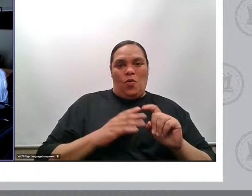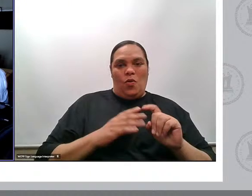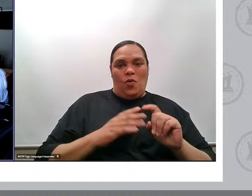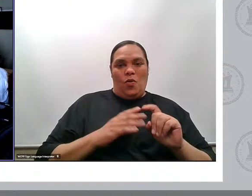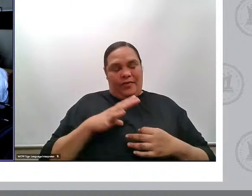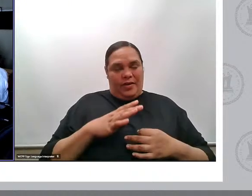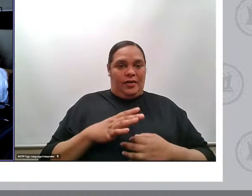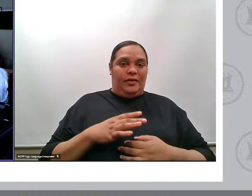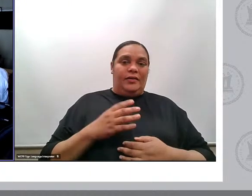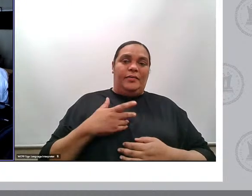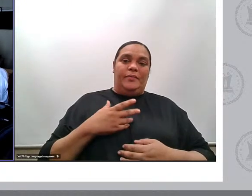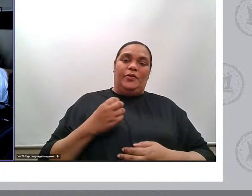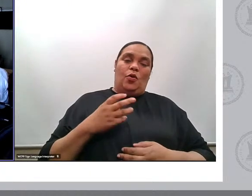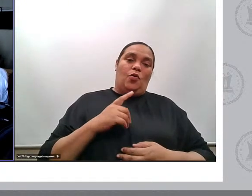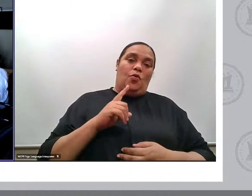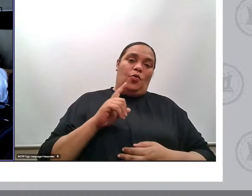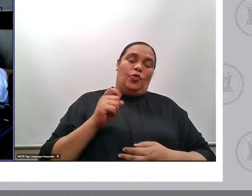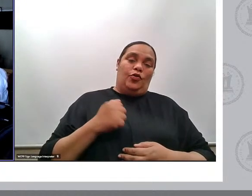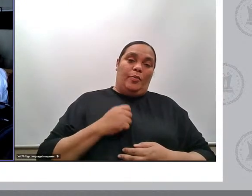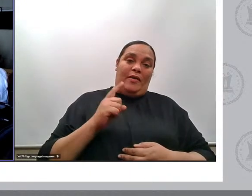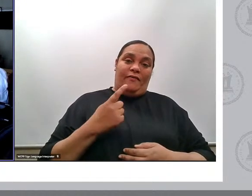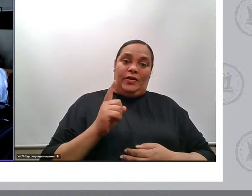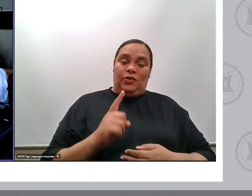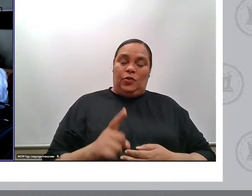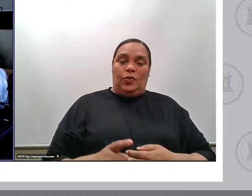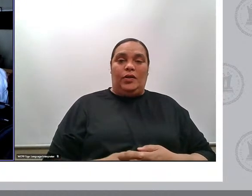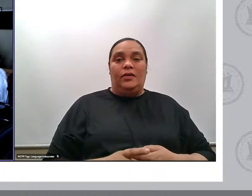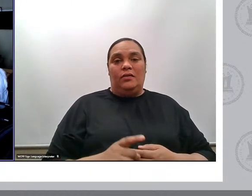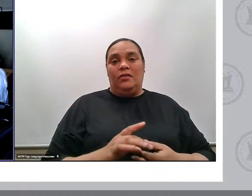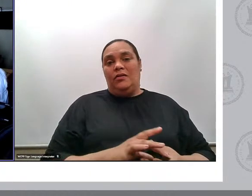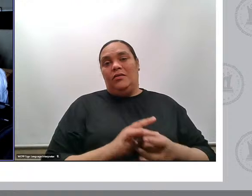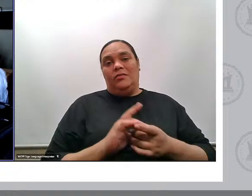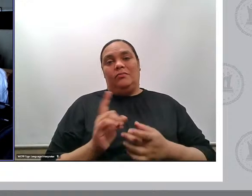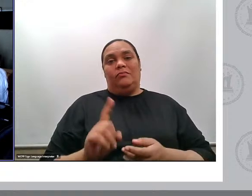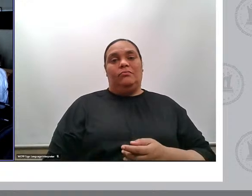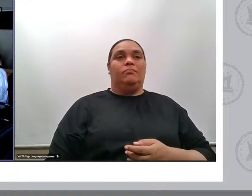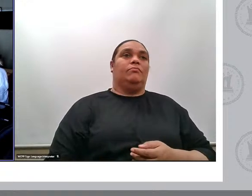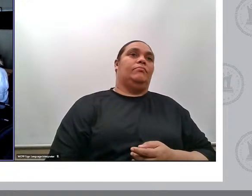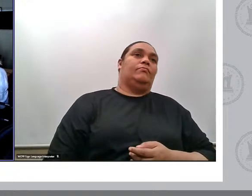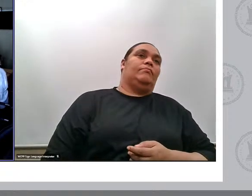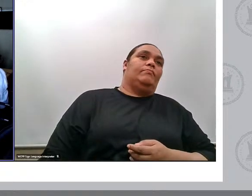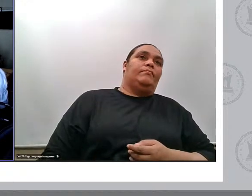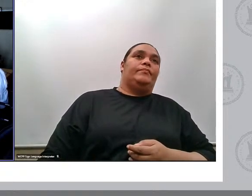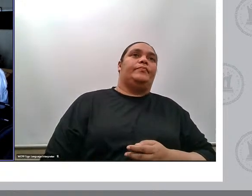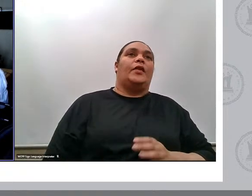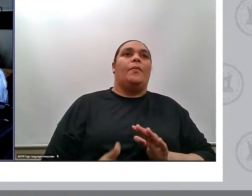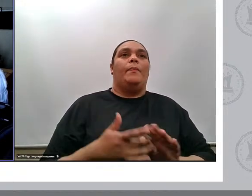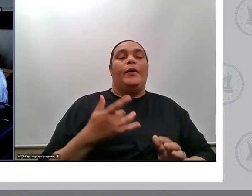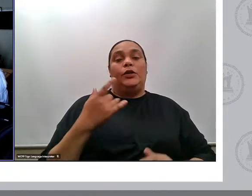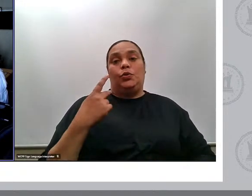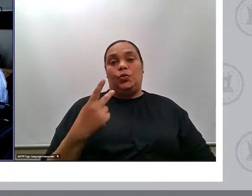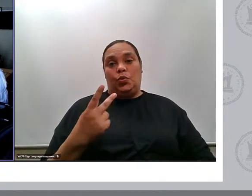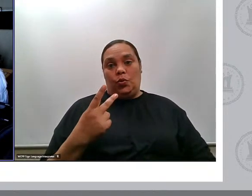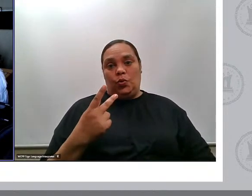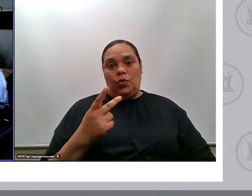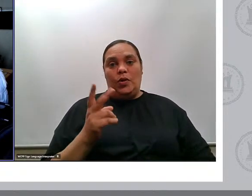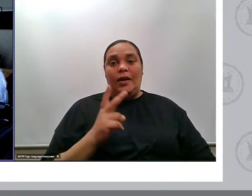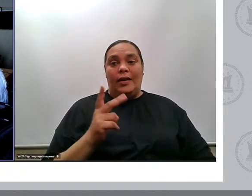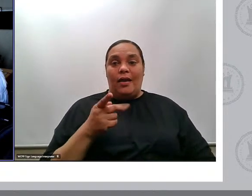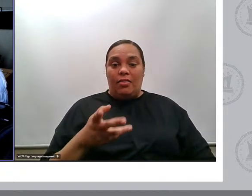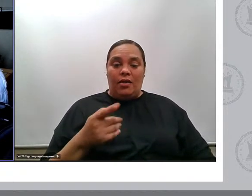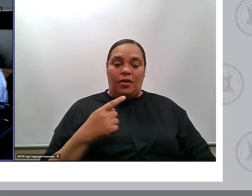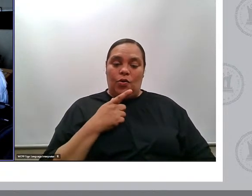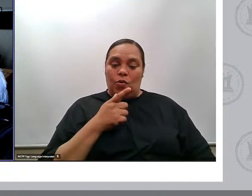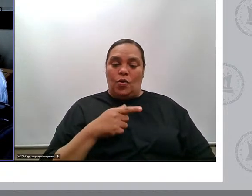order. So my first question relates to page number 2. Again, here where we